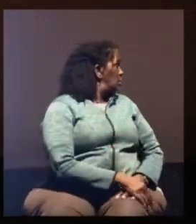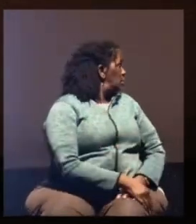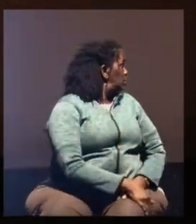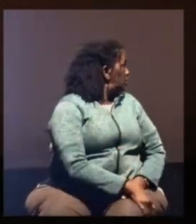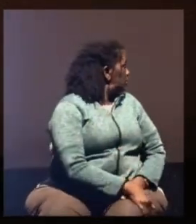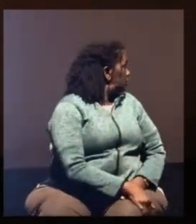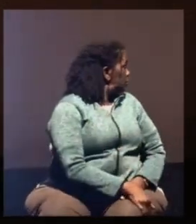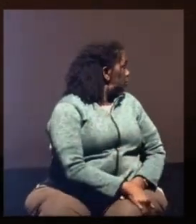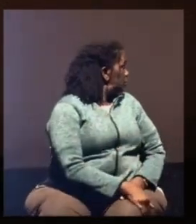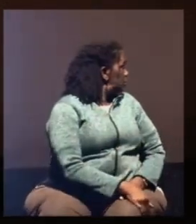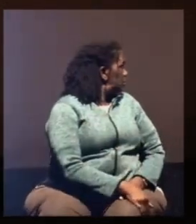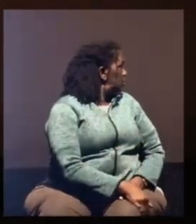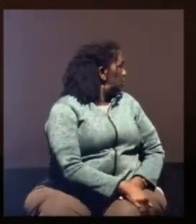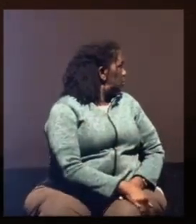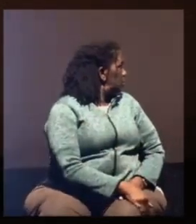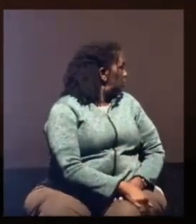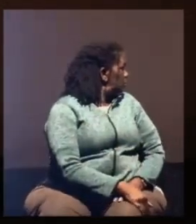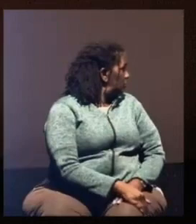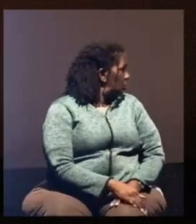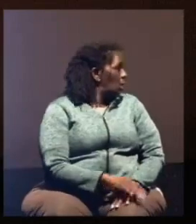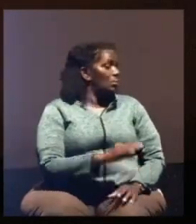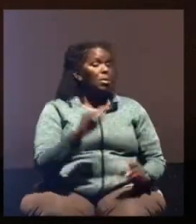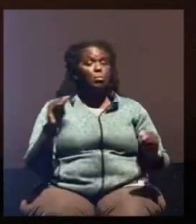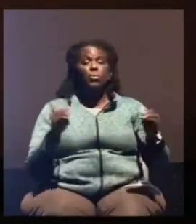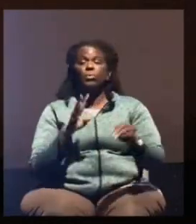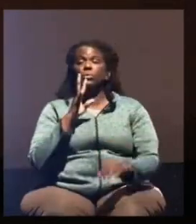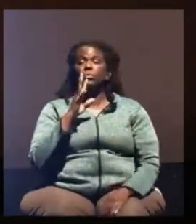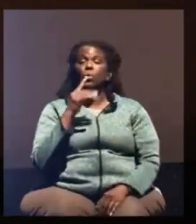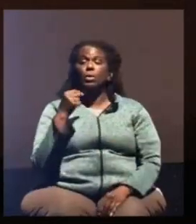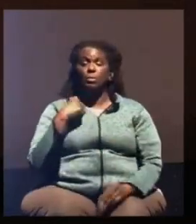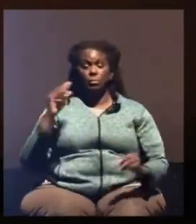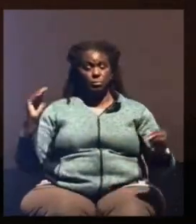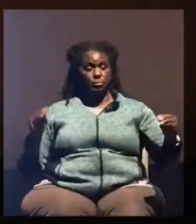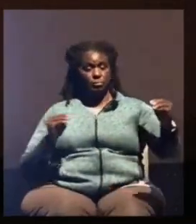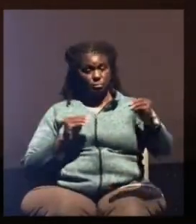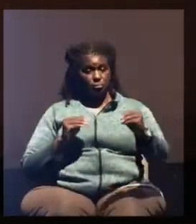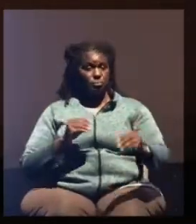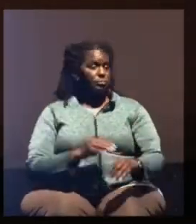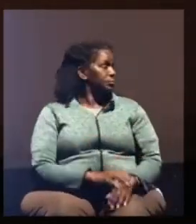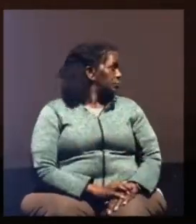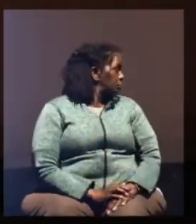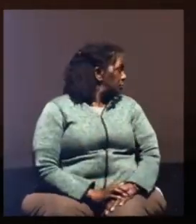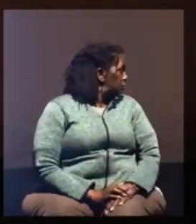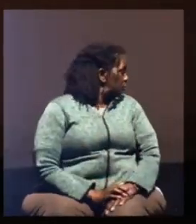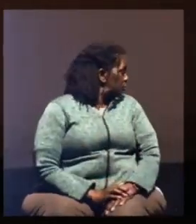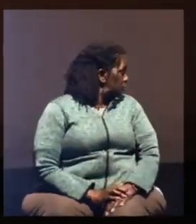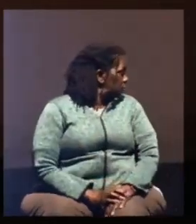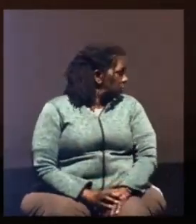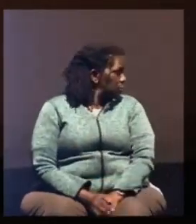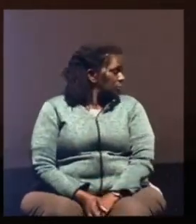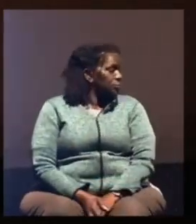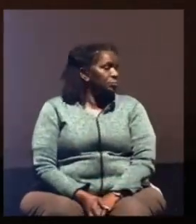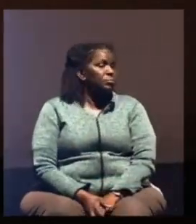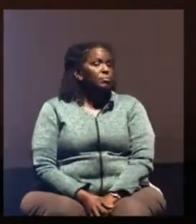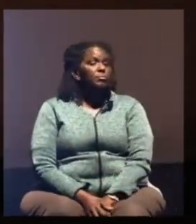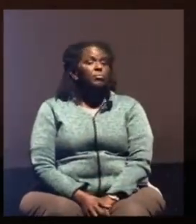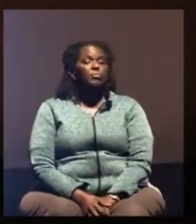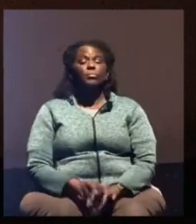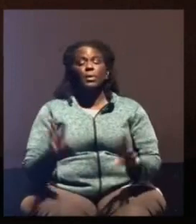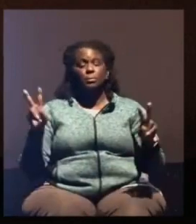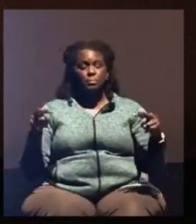that you're talking to me. Yeah, let's do that. Yeah, they want to know. Yeah, but yeah, you know, let's do it. Yeah.